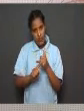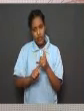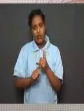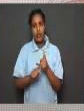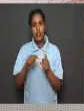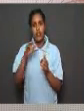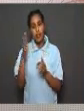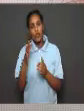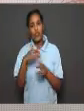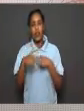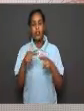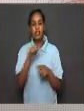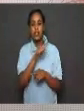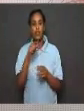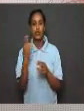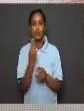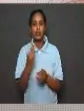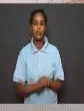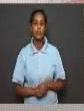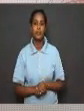of reaction they use.